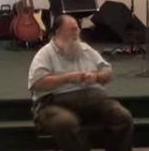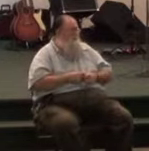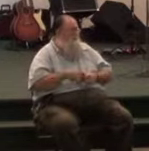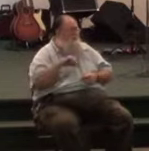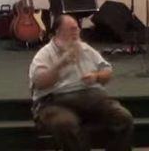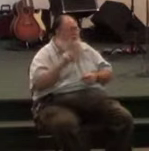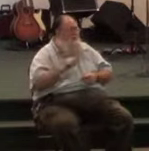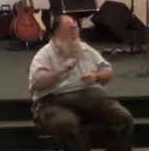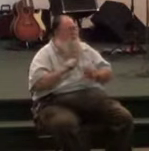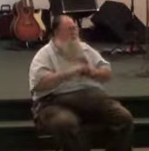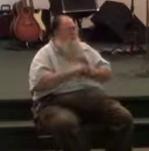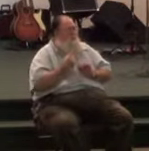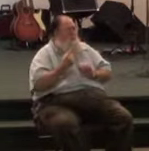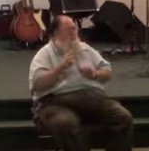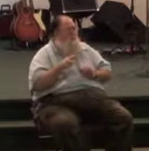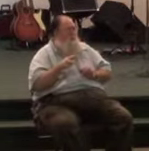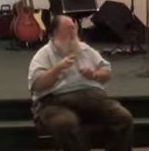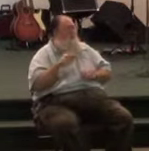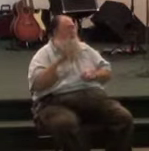John 1:46,